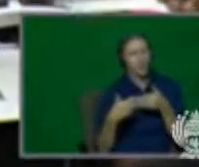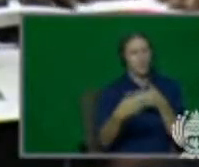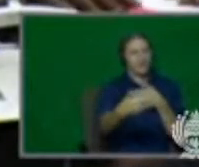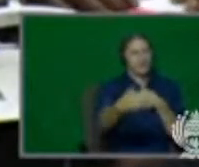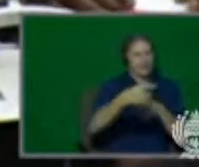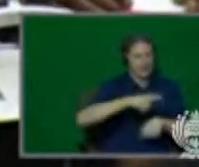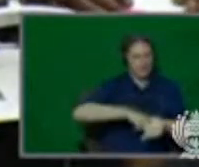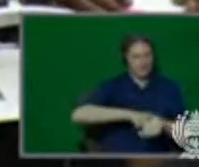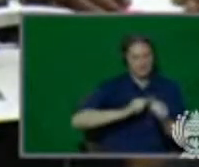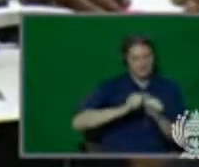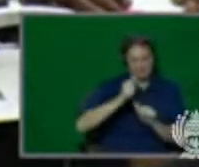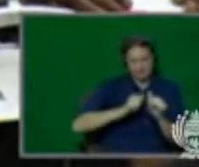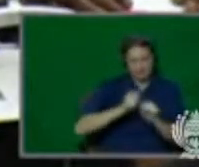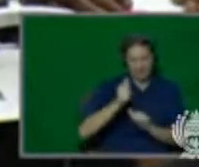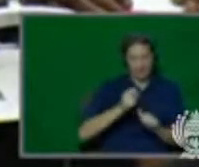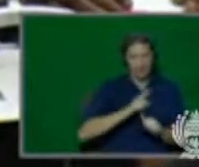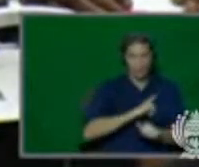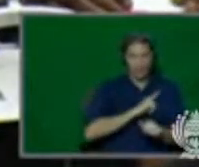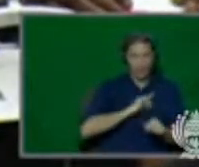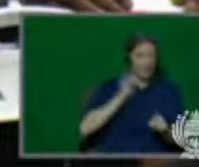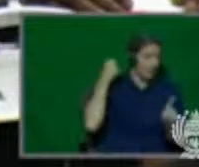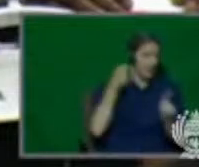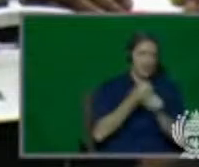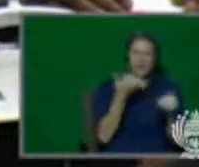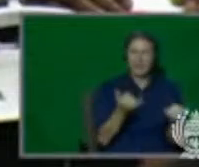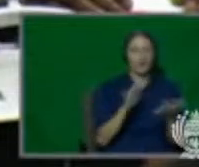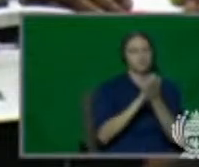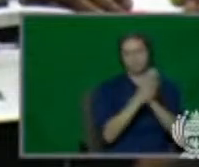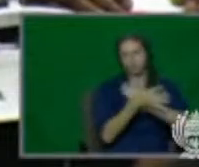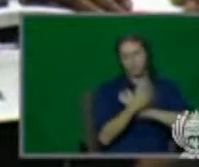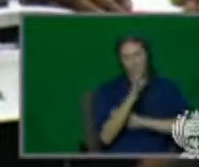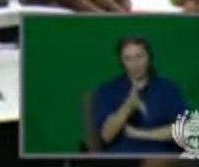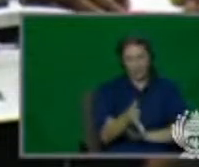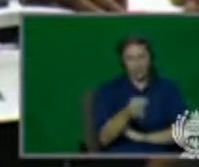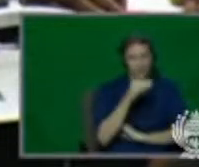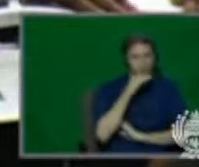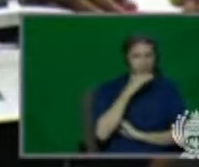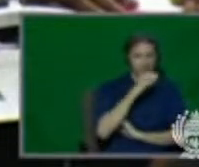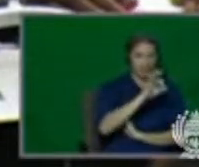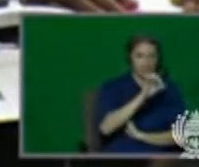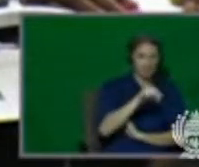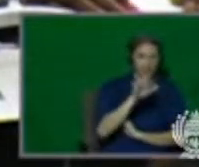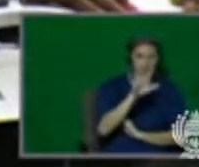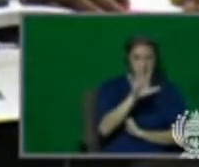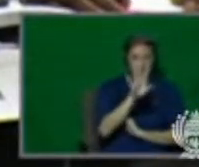is allocated 3.5 billion in the current financial year and an additional